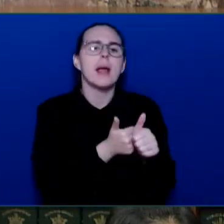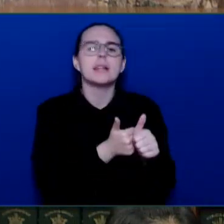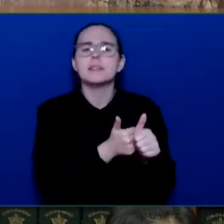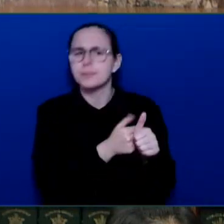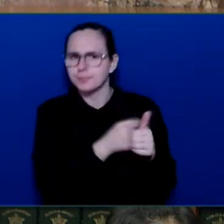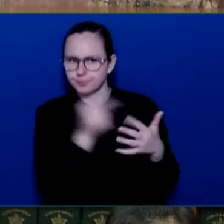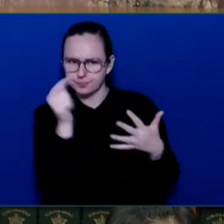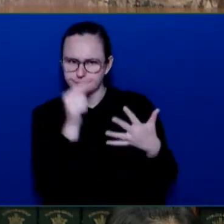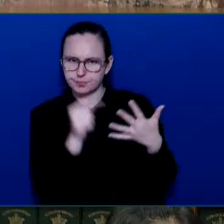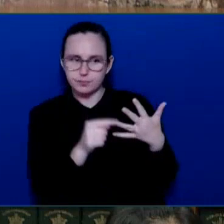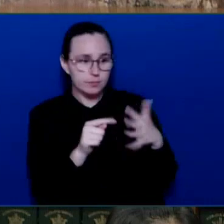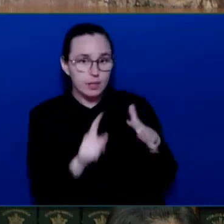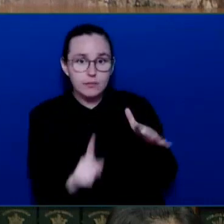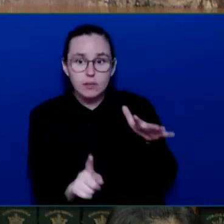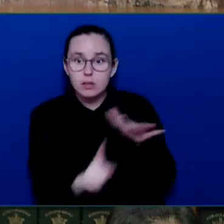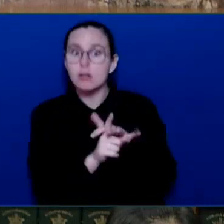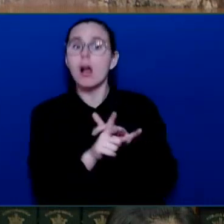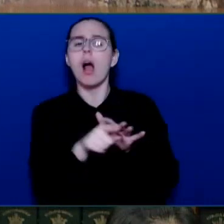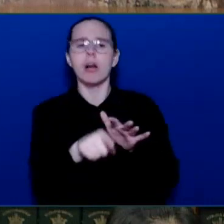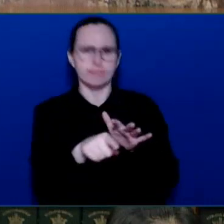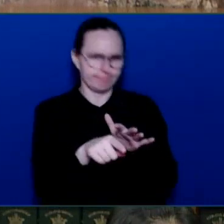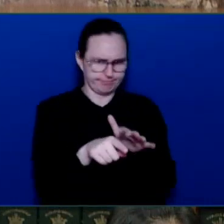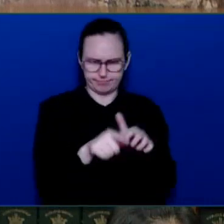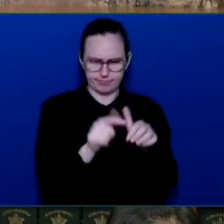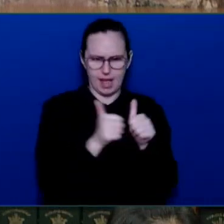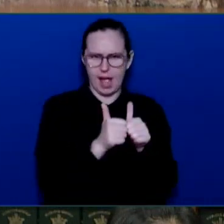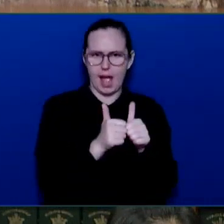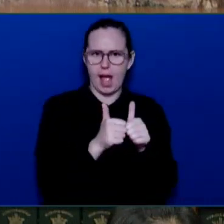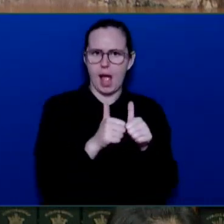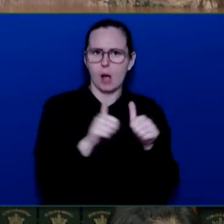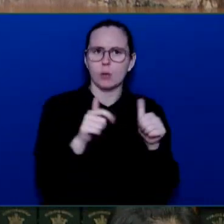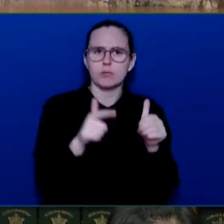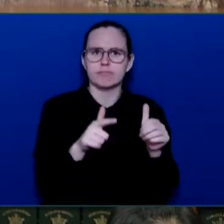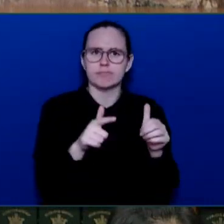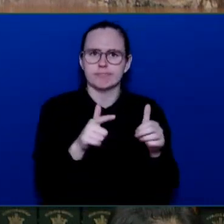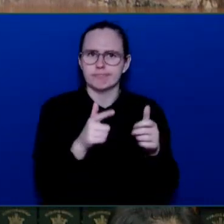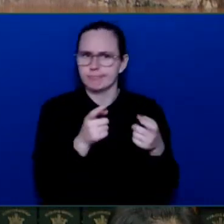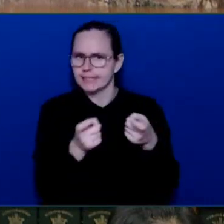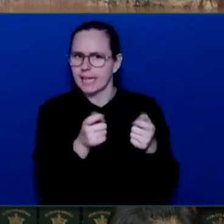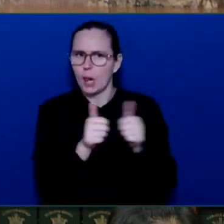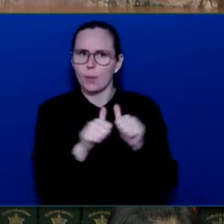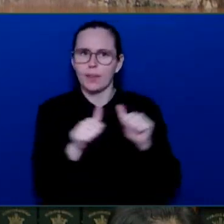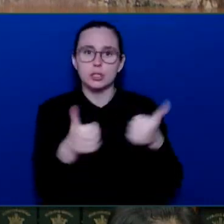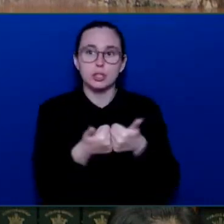terms of the enforcement around the injunctions that have been put in place by the court.